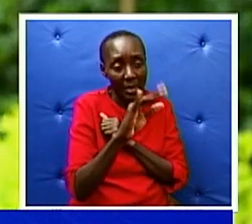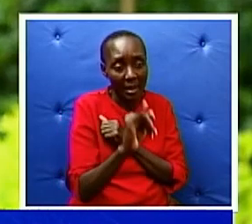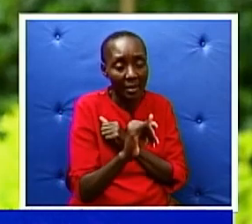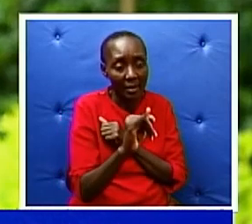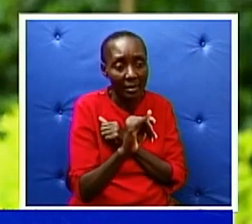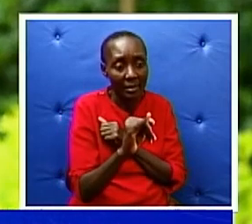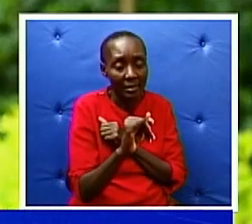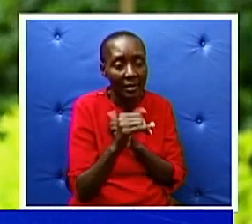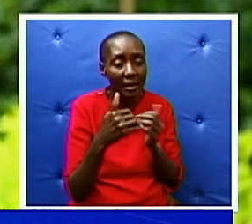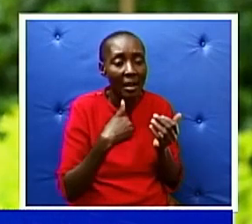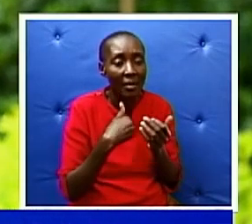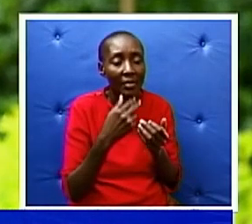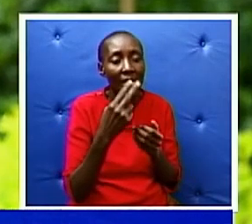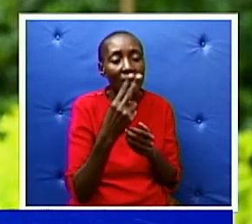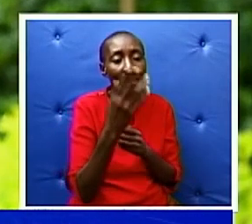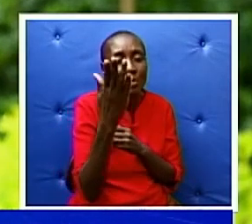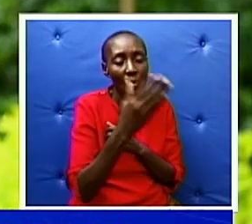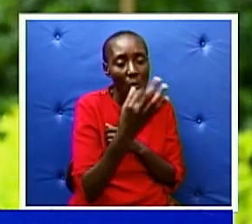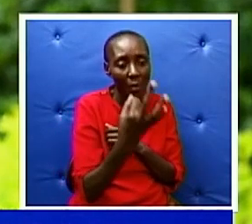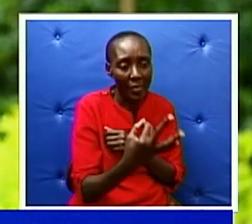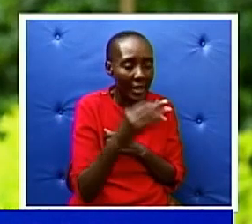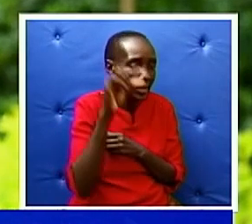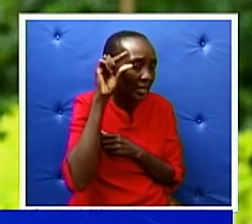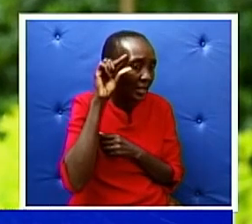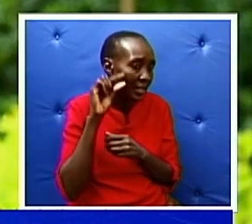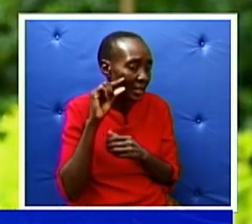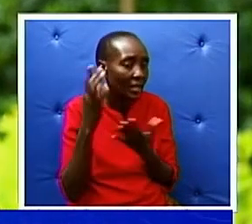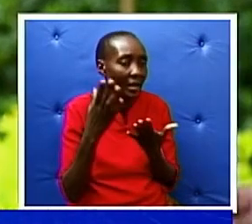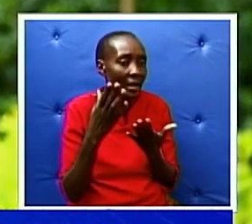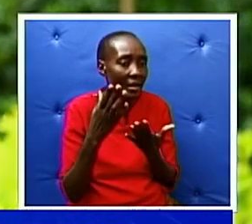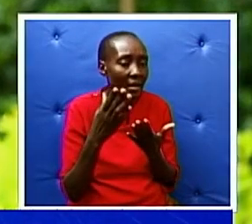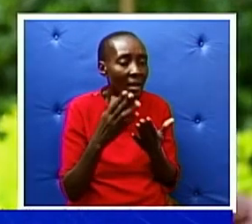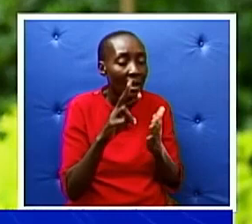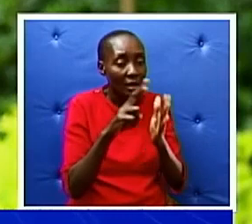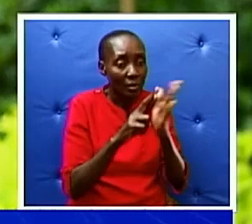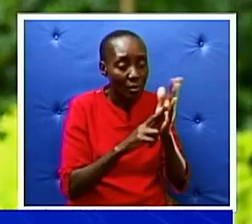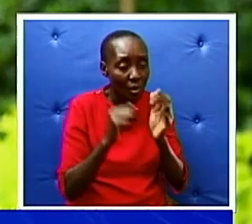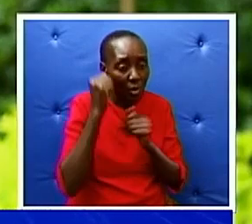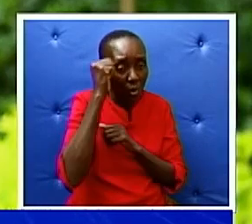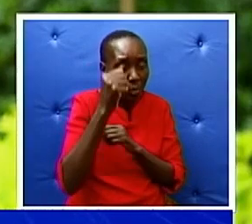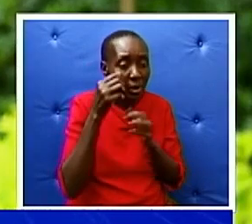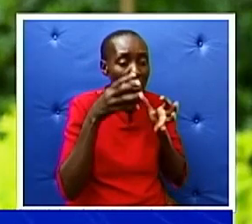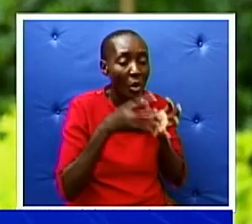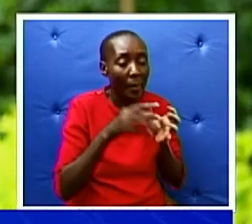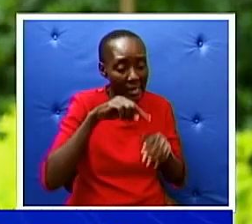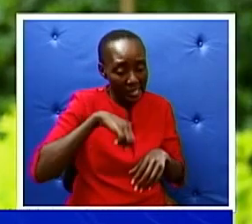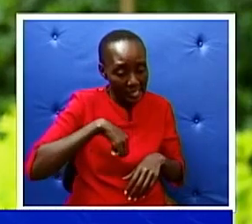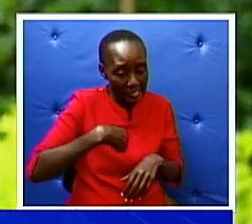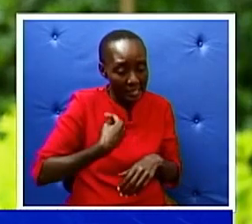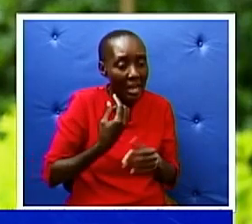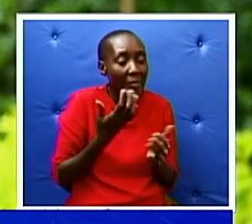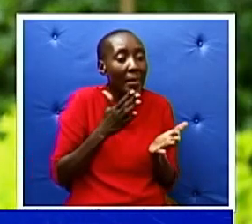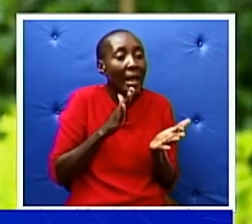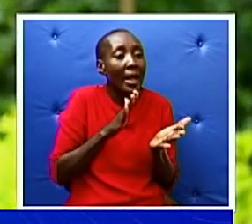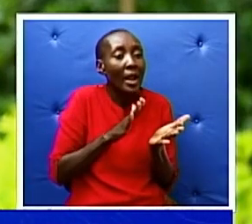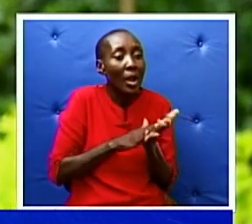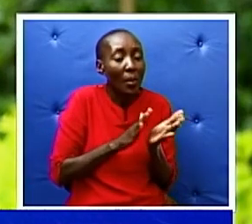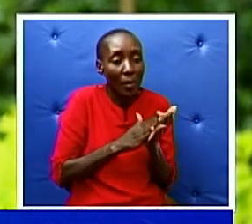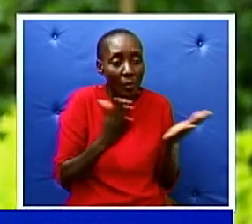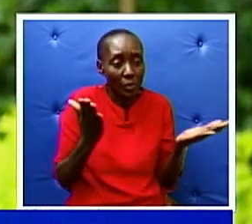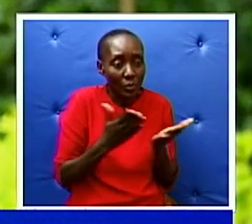the two-third gender principle on political parties. This is something that I actually proposed at